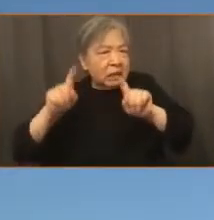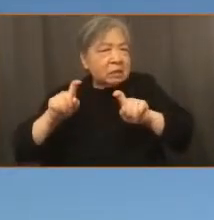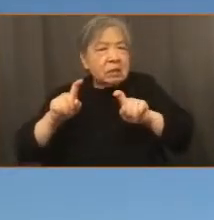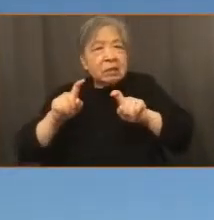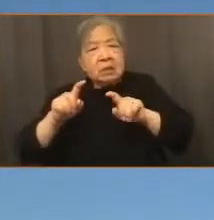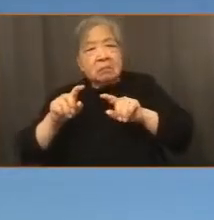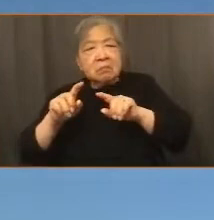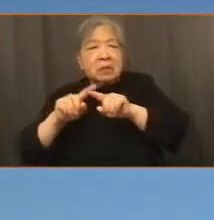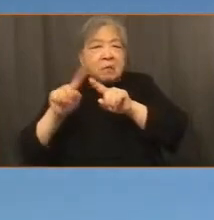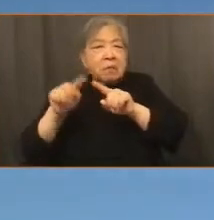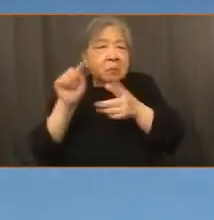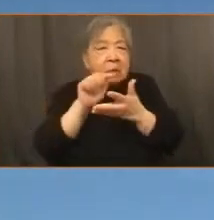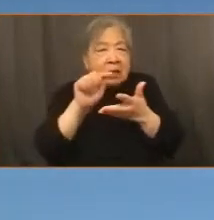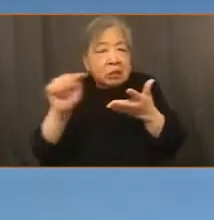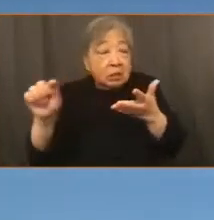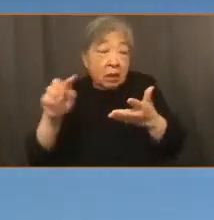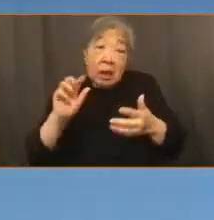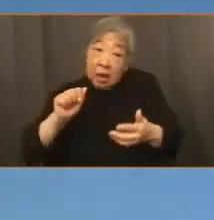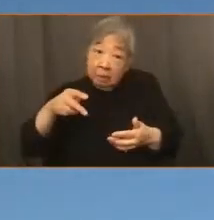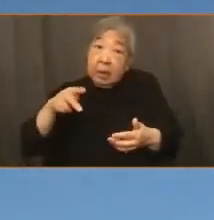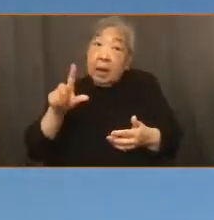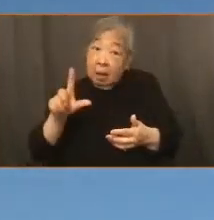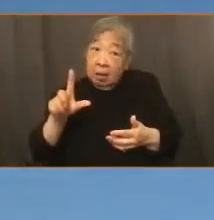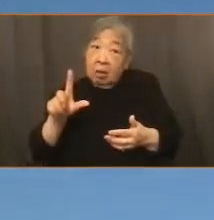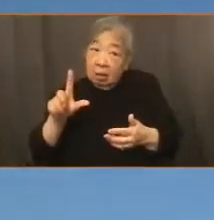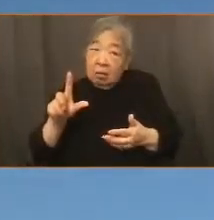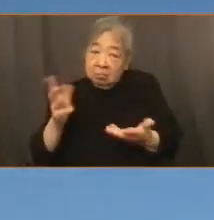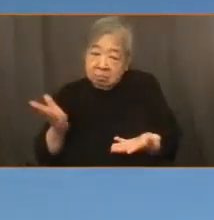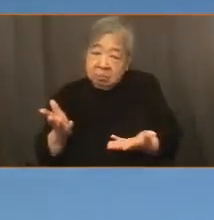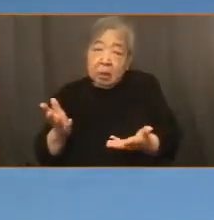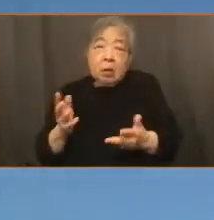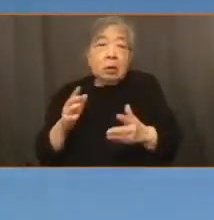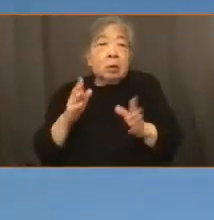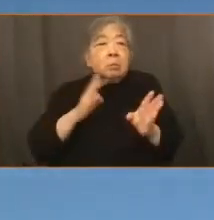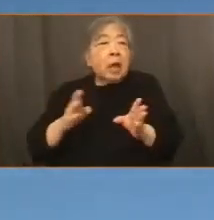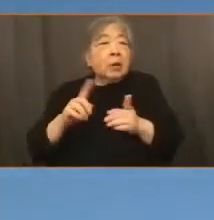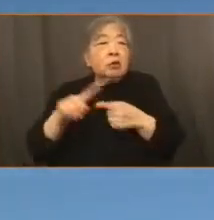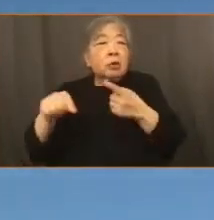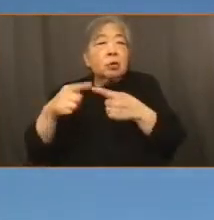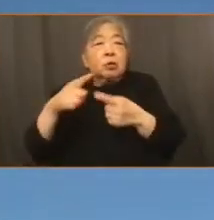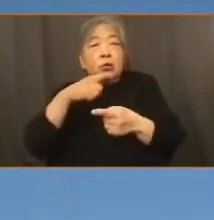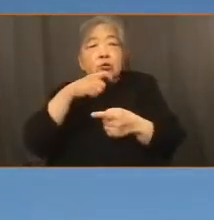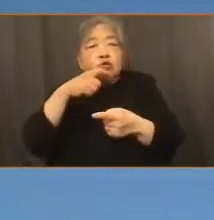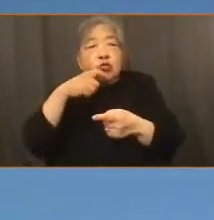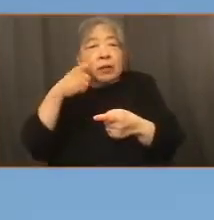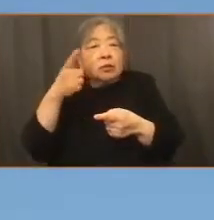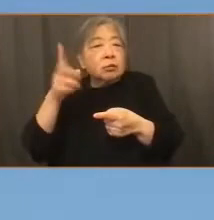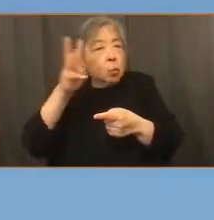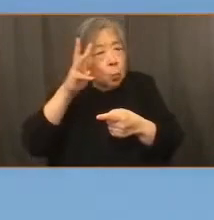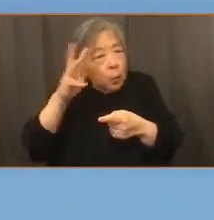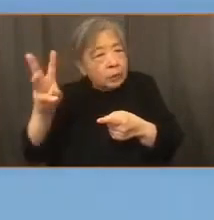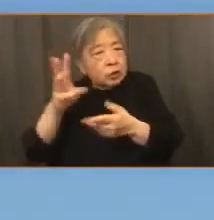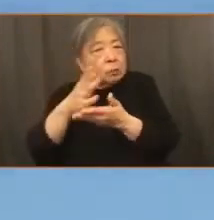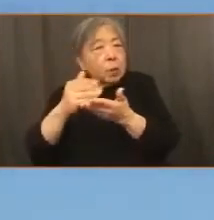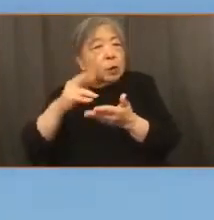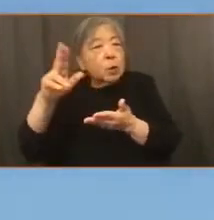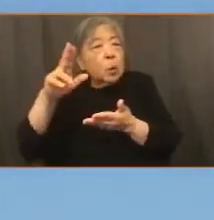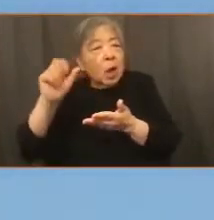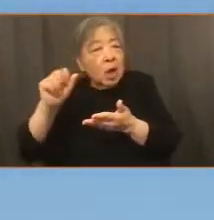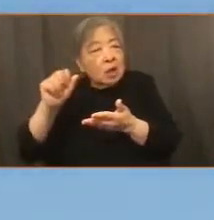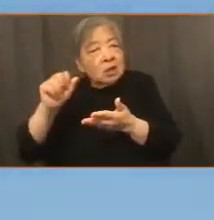at APL. We plan on going out to deserts out in the western U.S. to run some flight tests